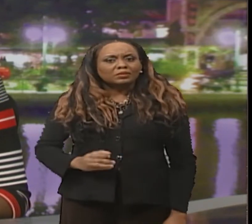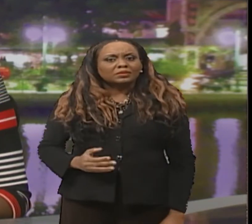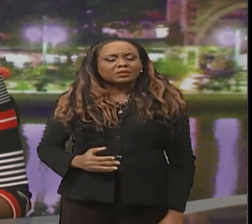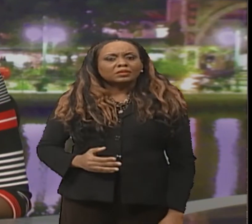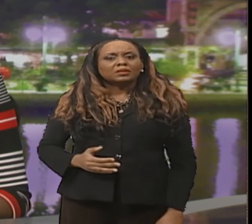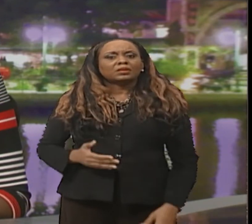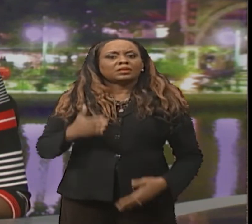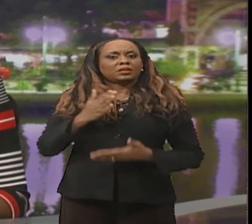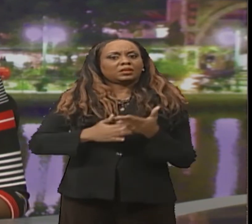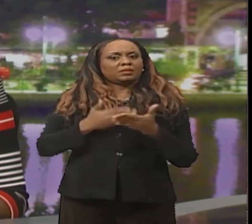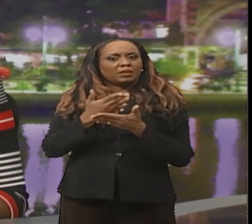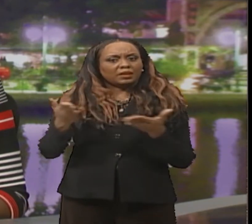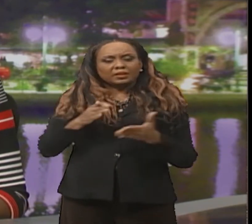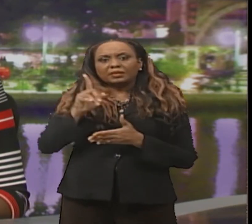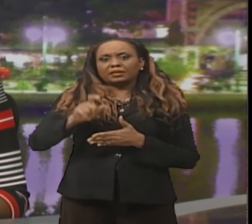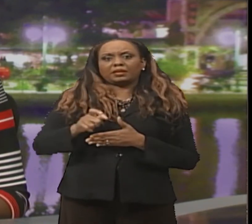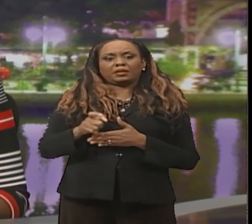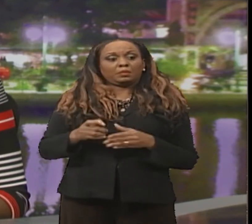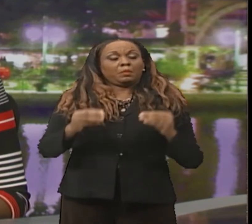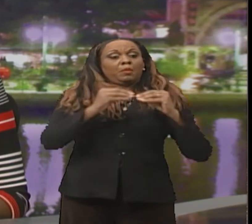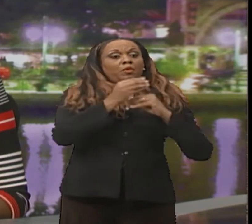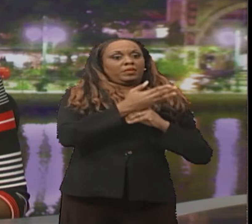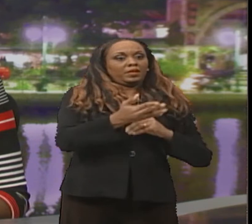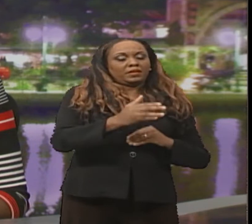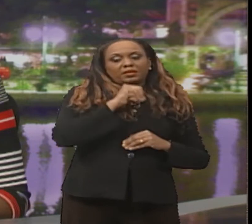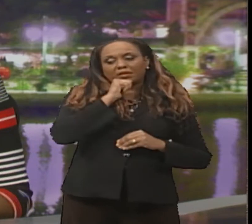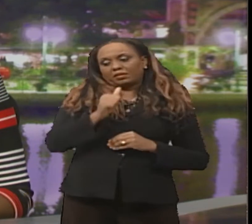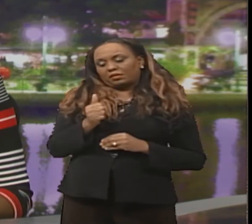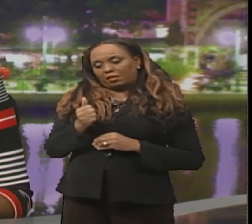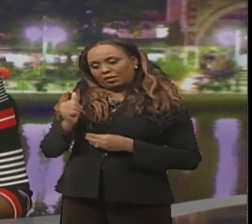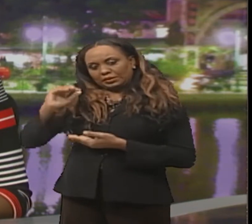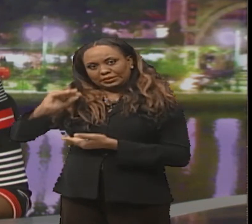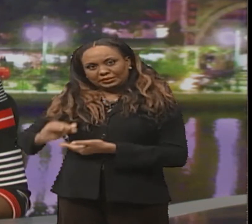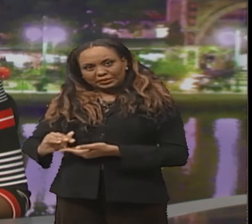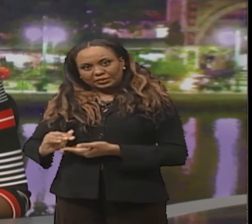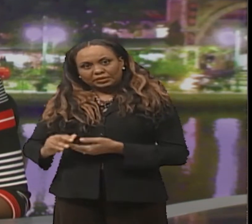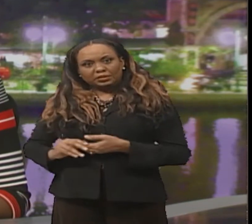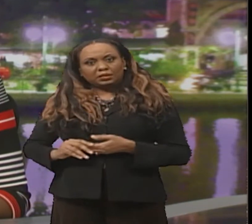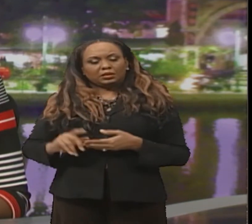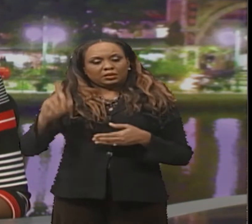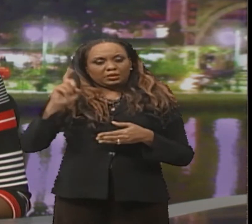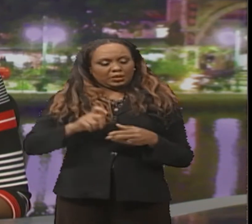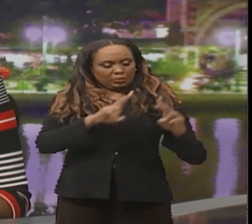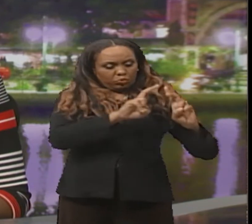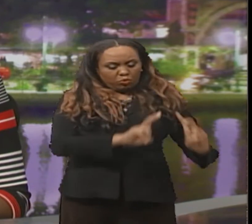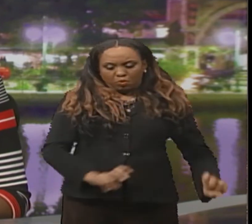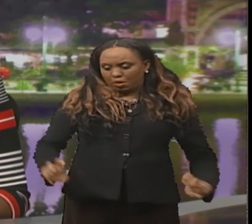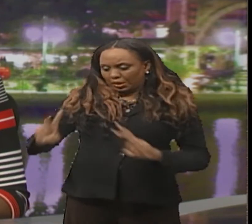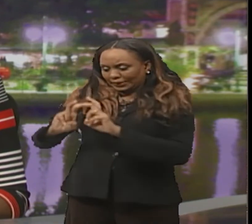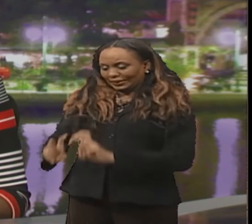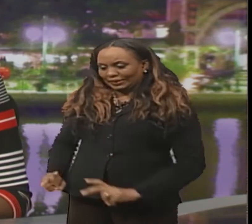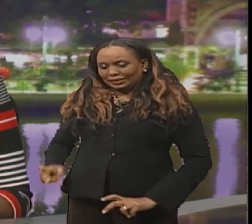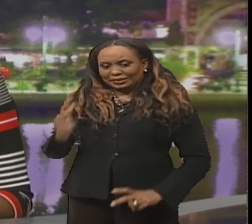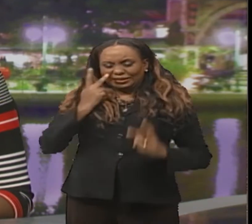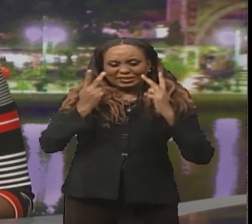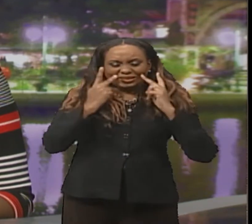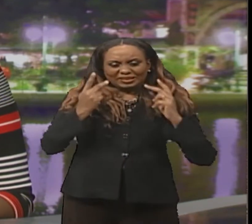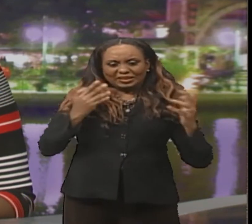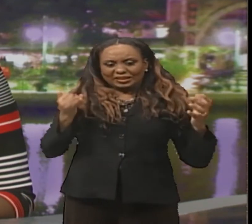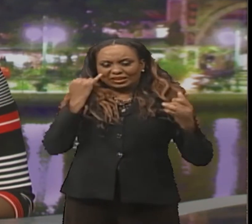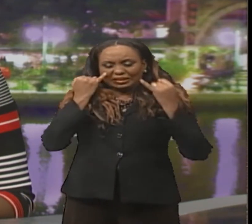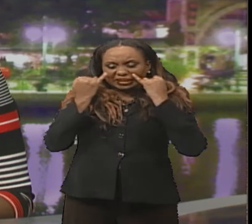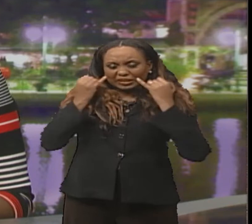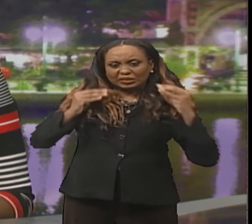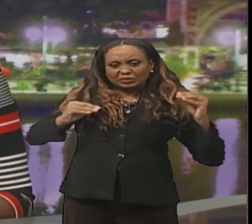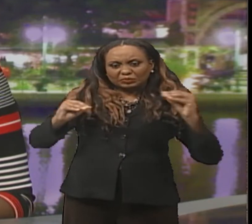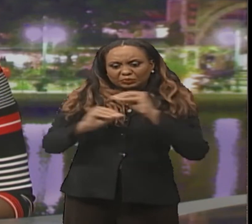some areas that need more rather than fewer resources, and the plan is to understand how they are allocated and